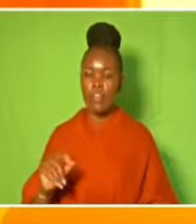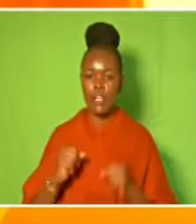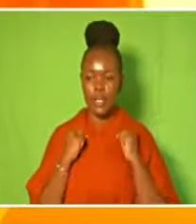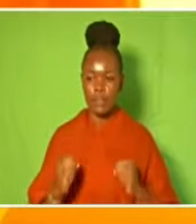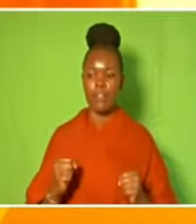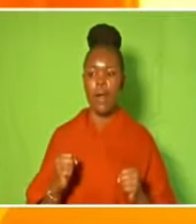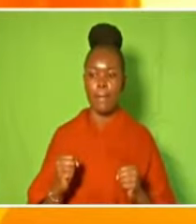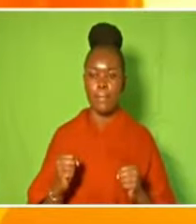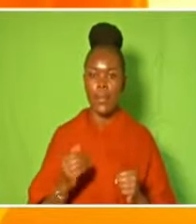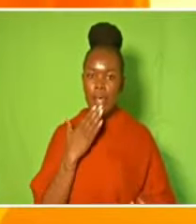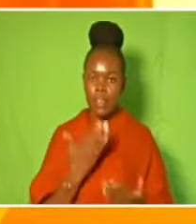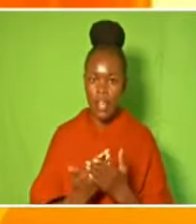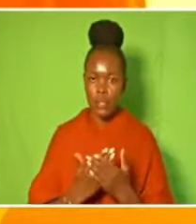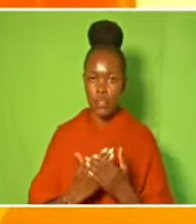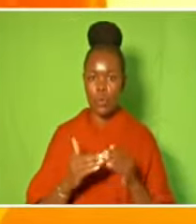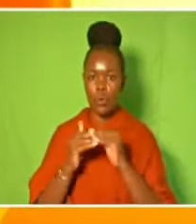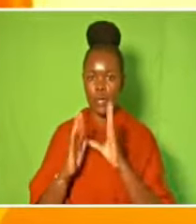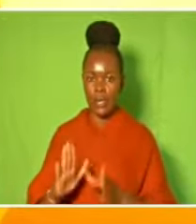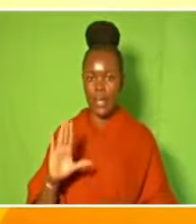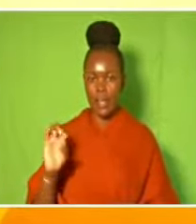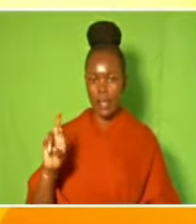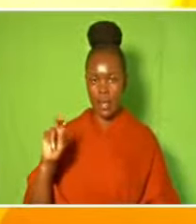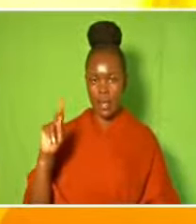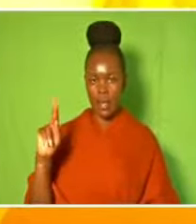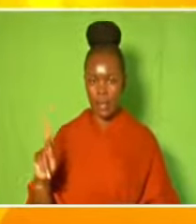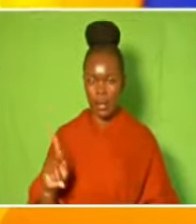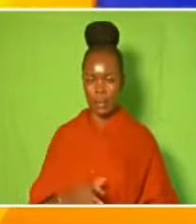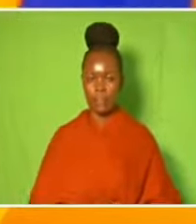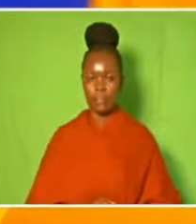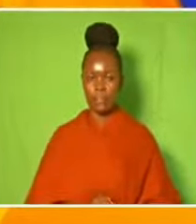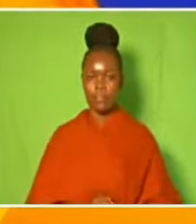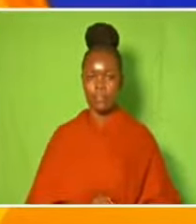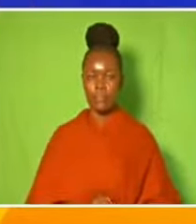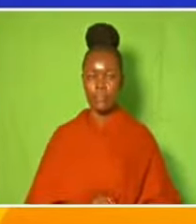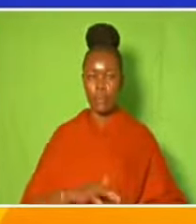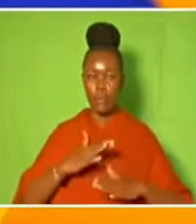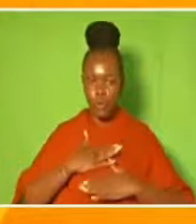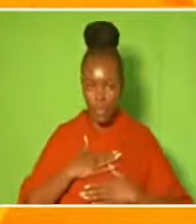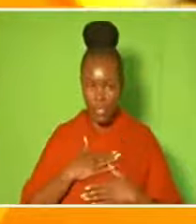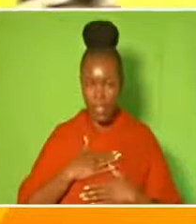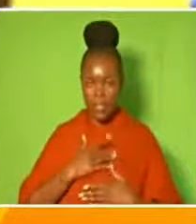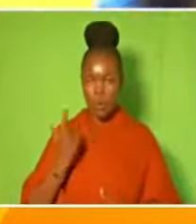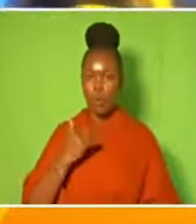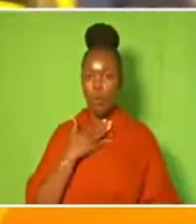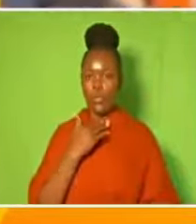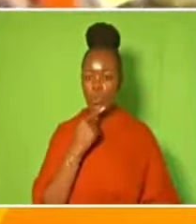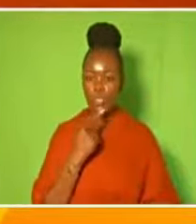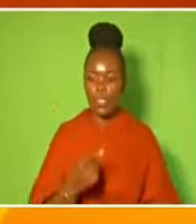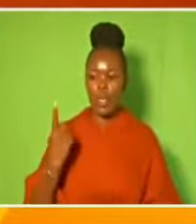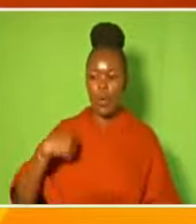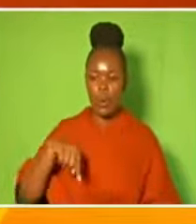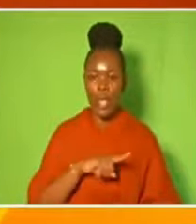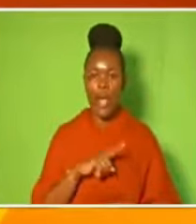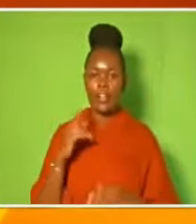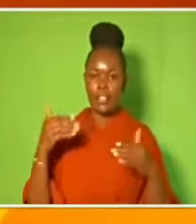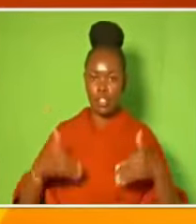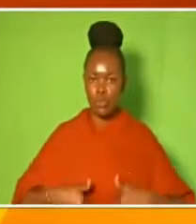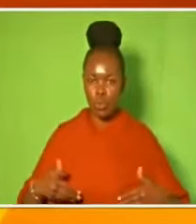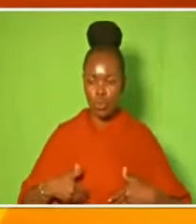firm. Thank you, Kiongozi Eric. Your Excellency, nataka kusema kama vijana wa